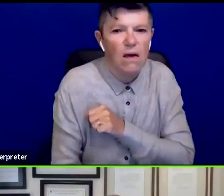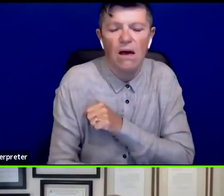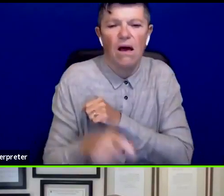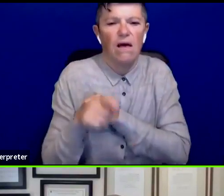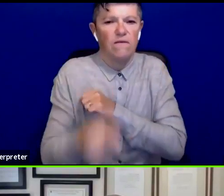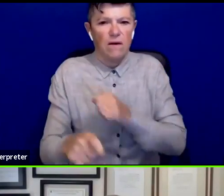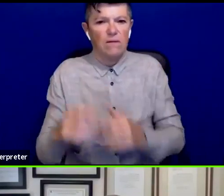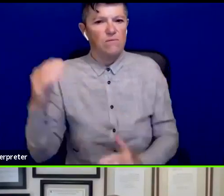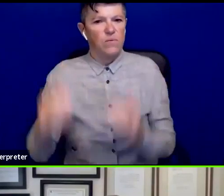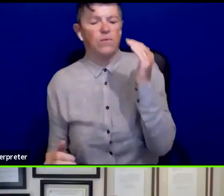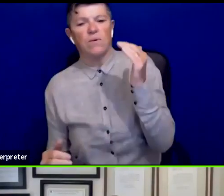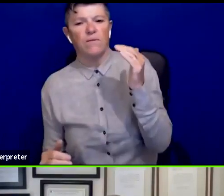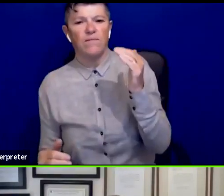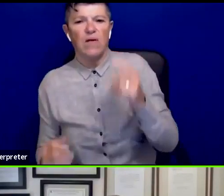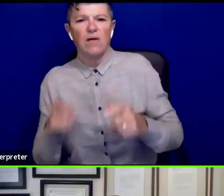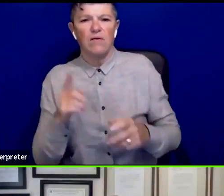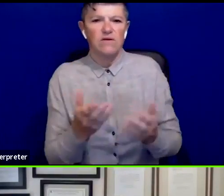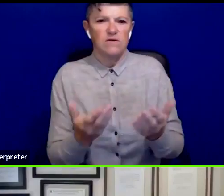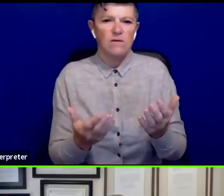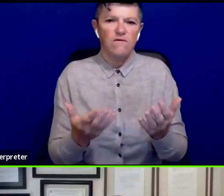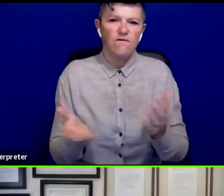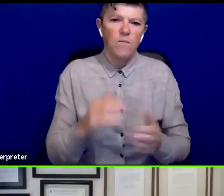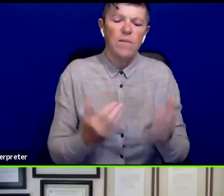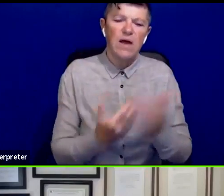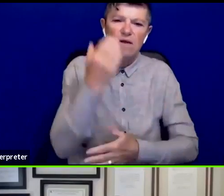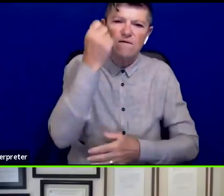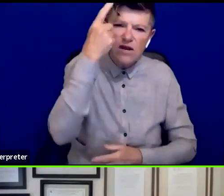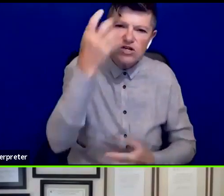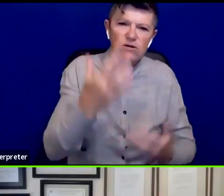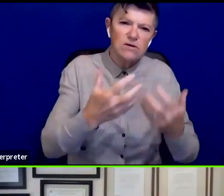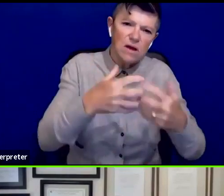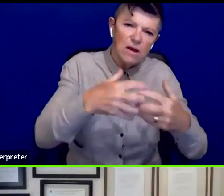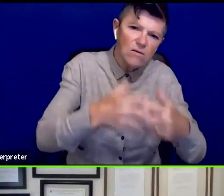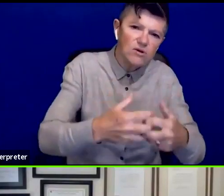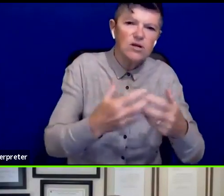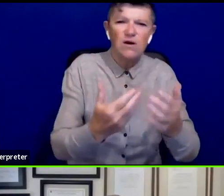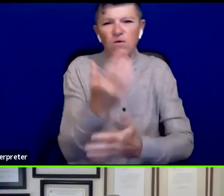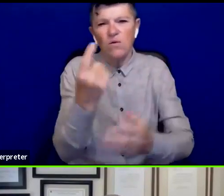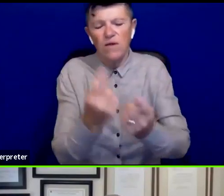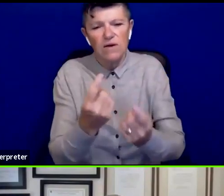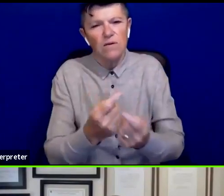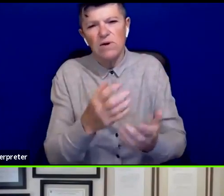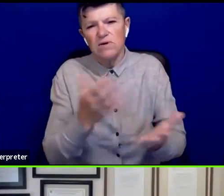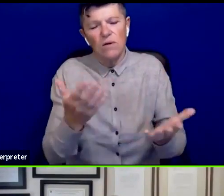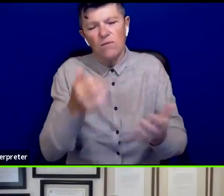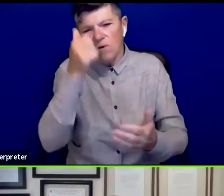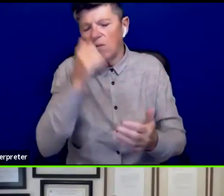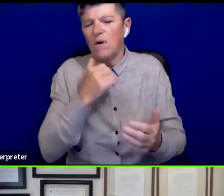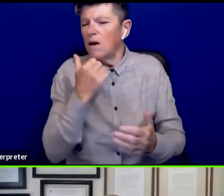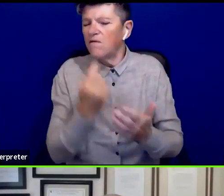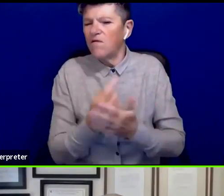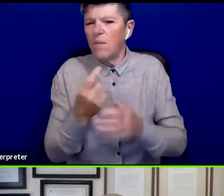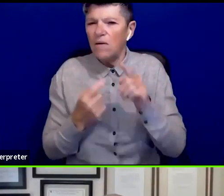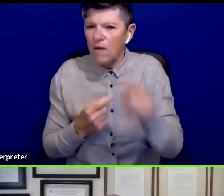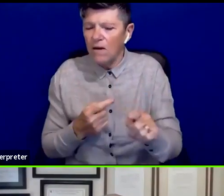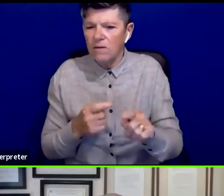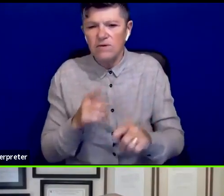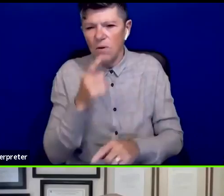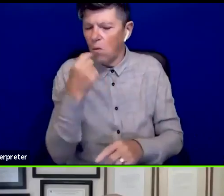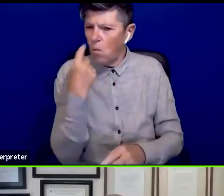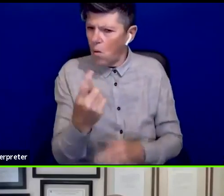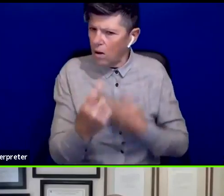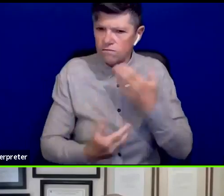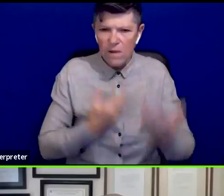from technology, you know, from new things. We don't know enough about that. So close, not a single narrative,